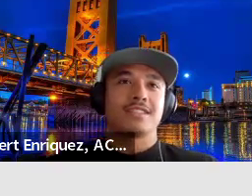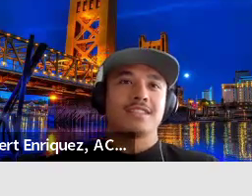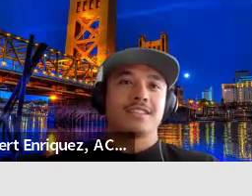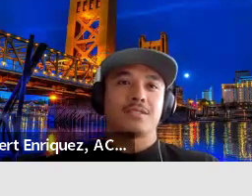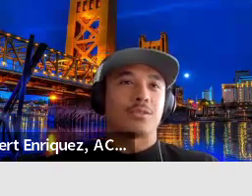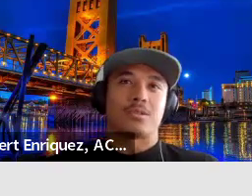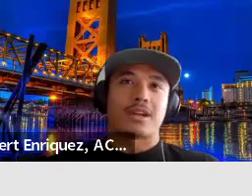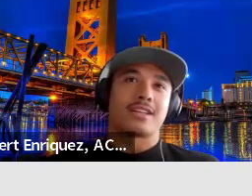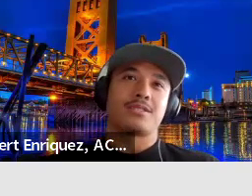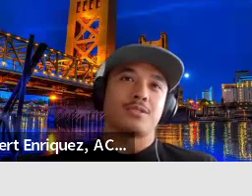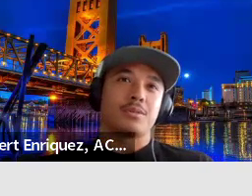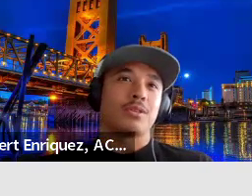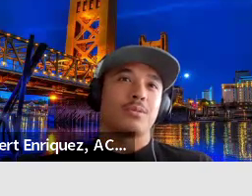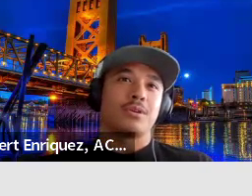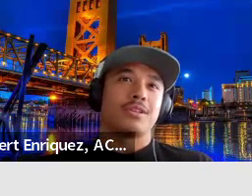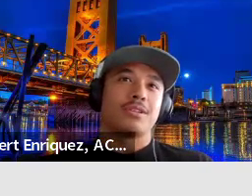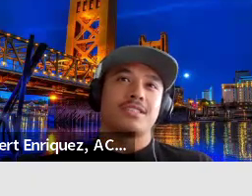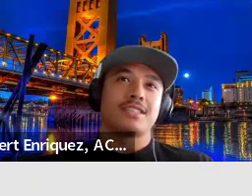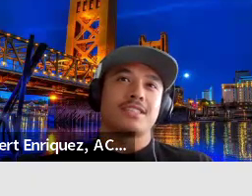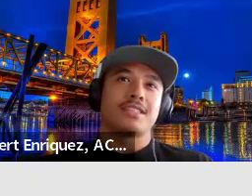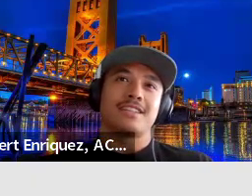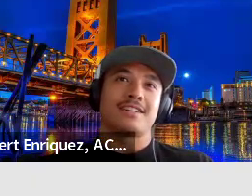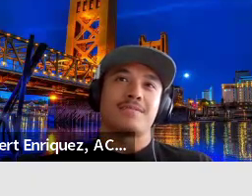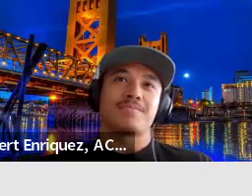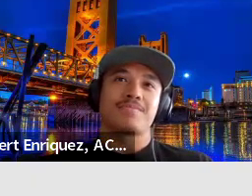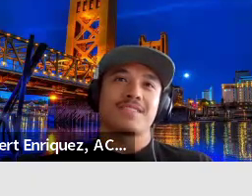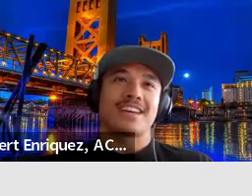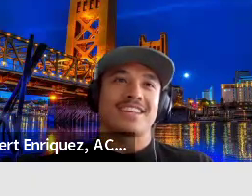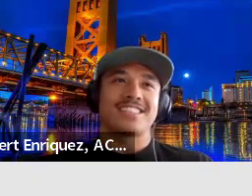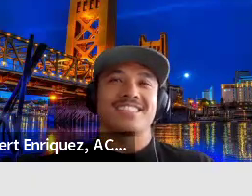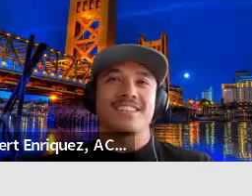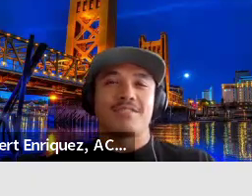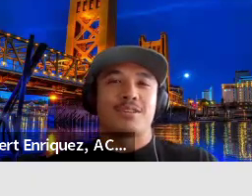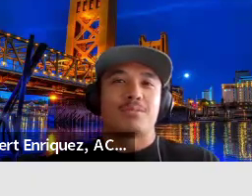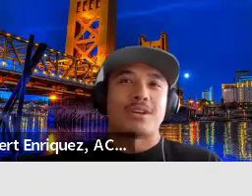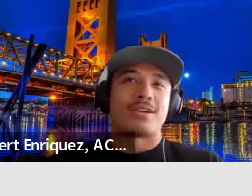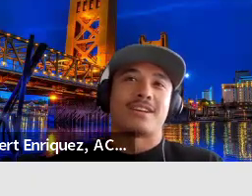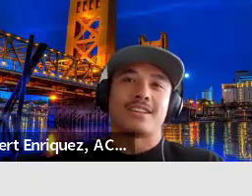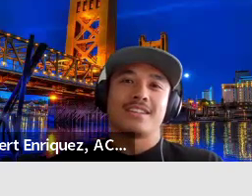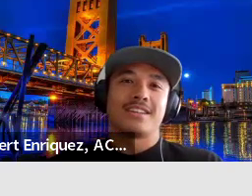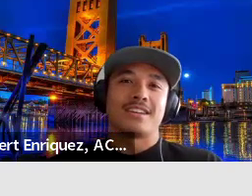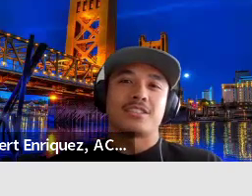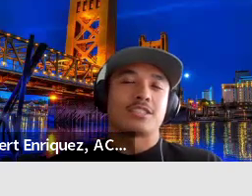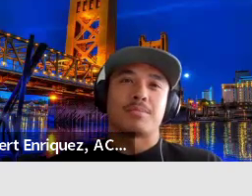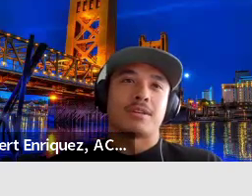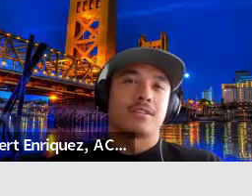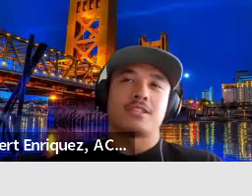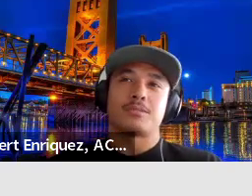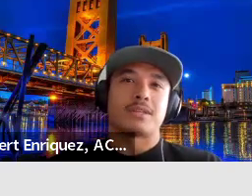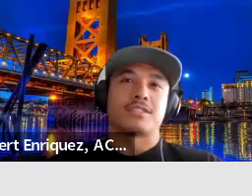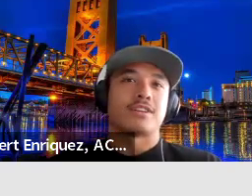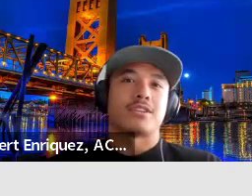have, or I guess just be on the road and you see, I guess, a flood-prone area, it's